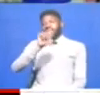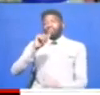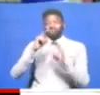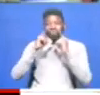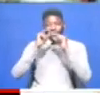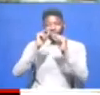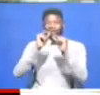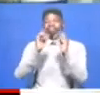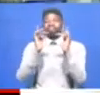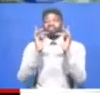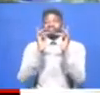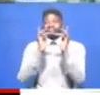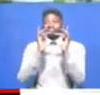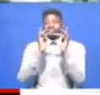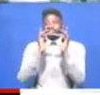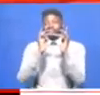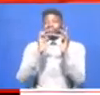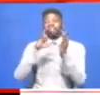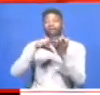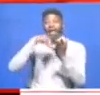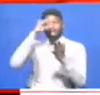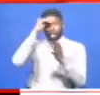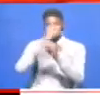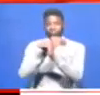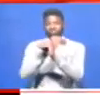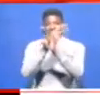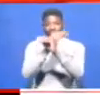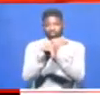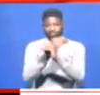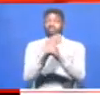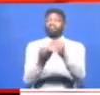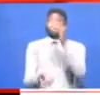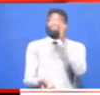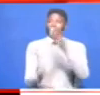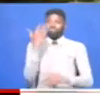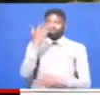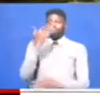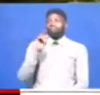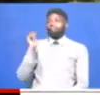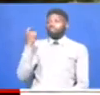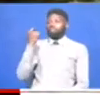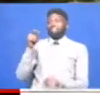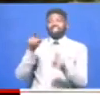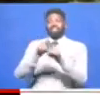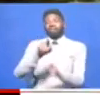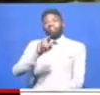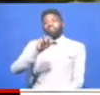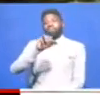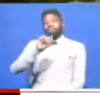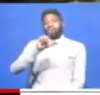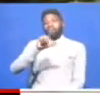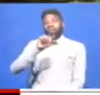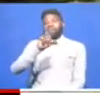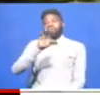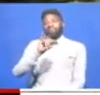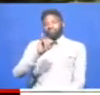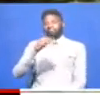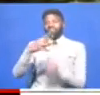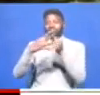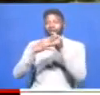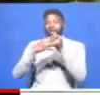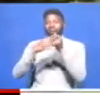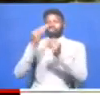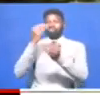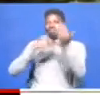rolled out in Kenya and Malawi in 9 universities. To implement e-learning right